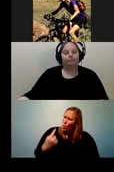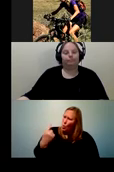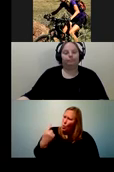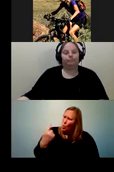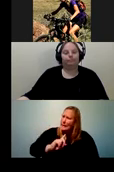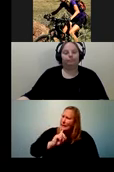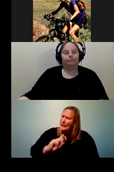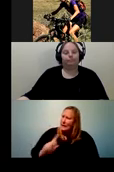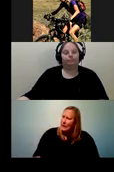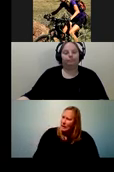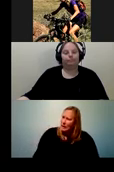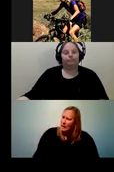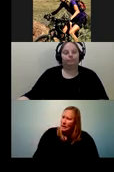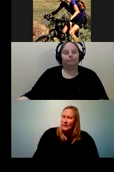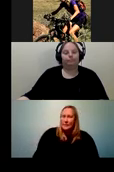say